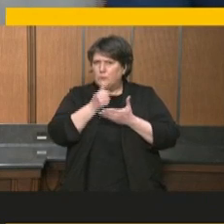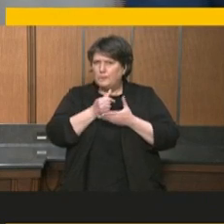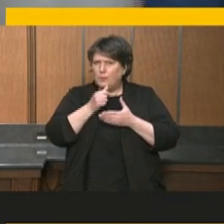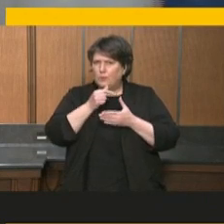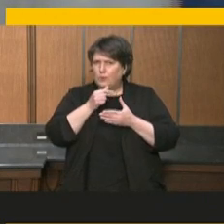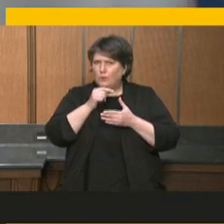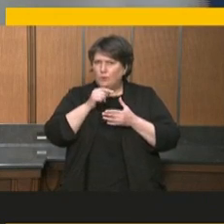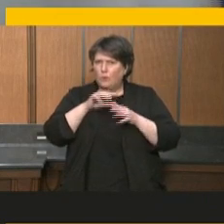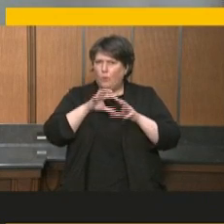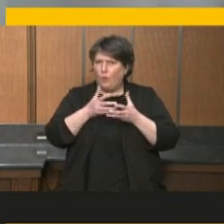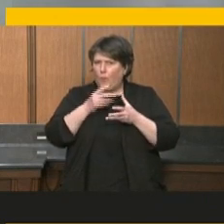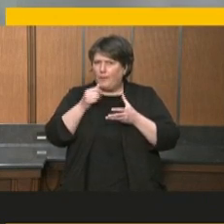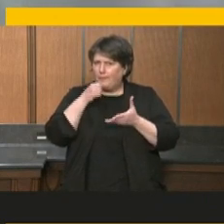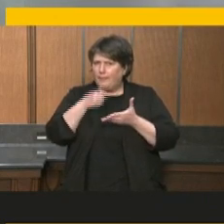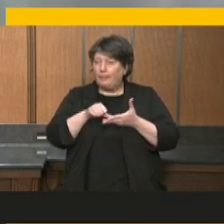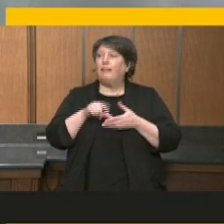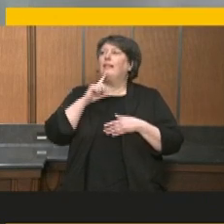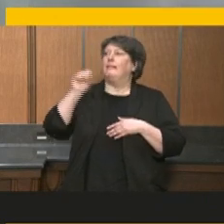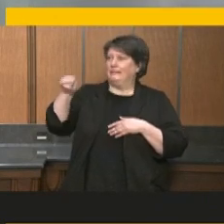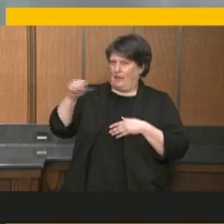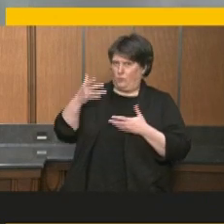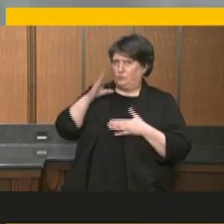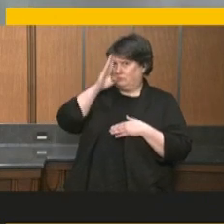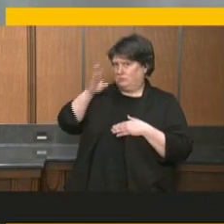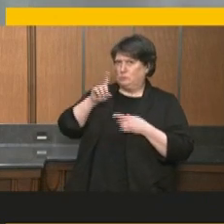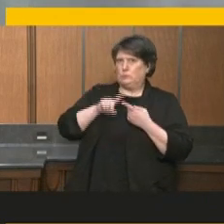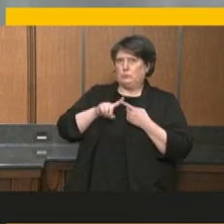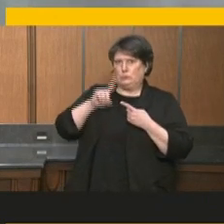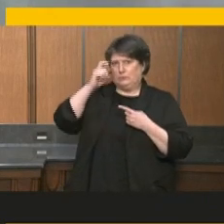I have a follow-up question, yeah, for Minister Haidu.